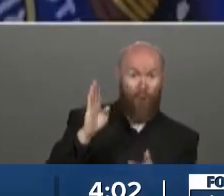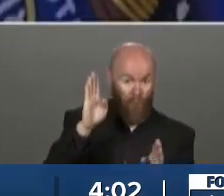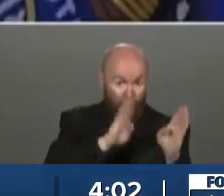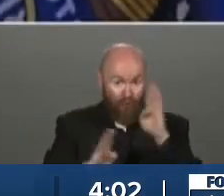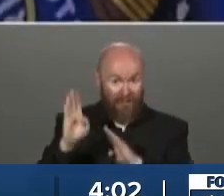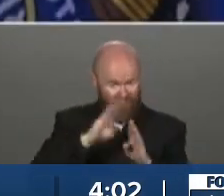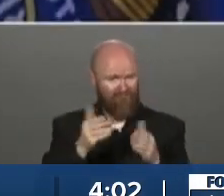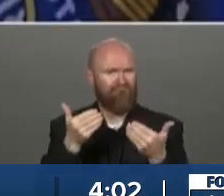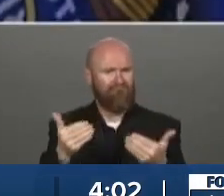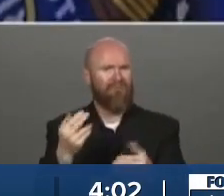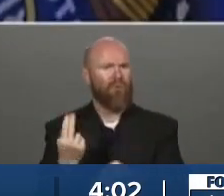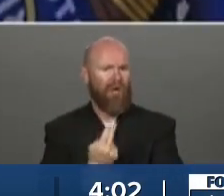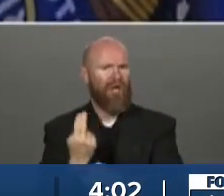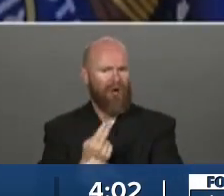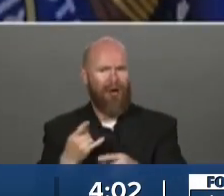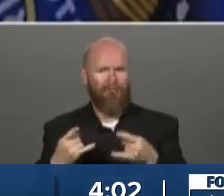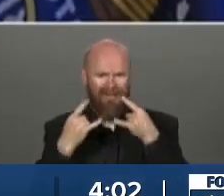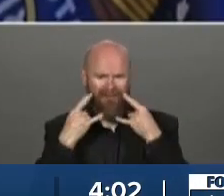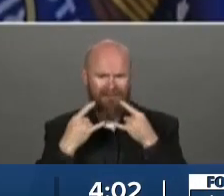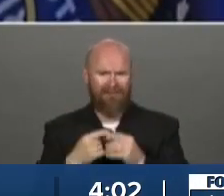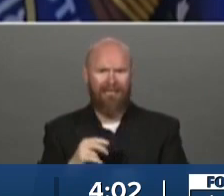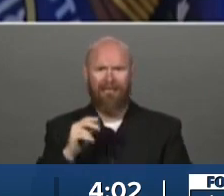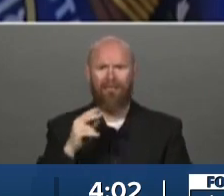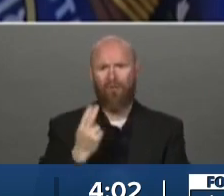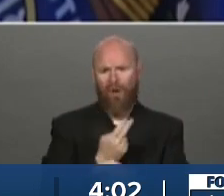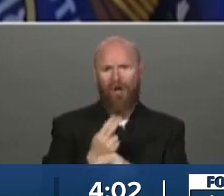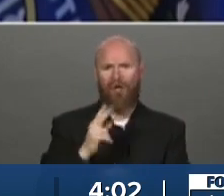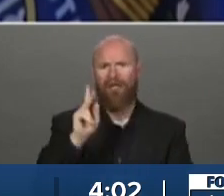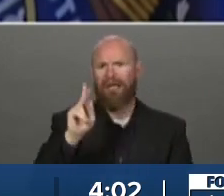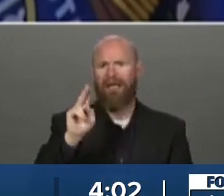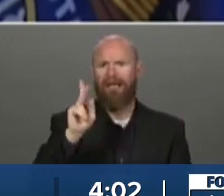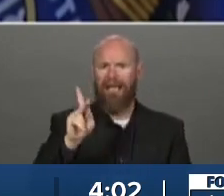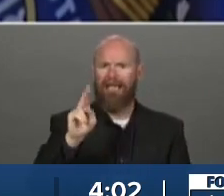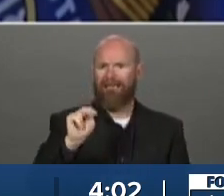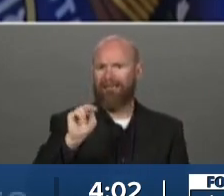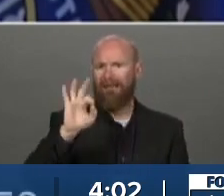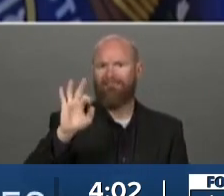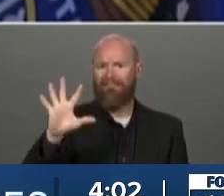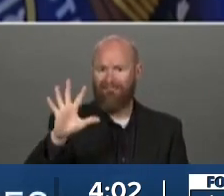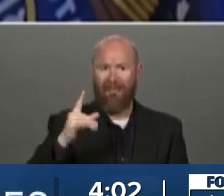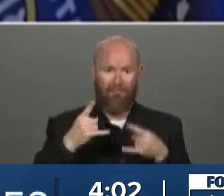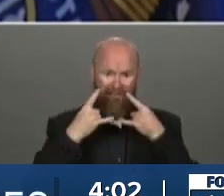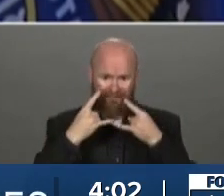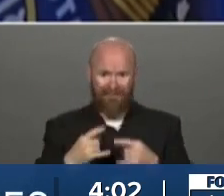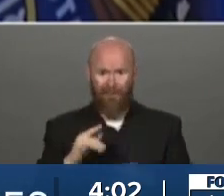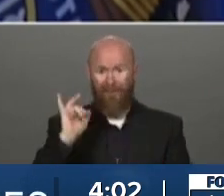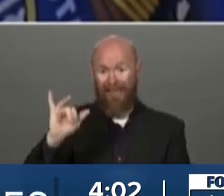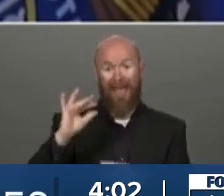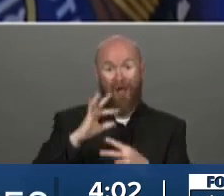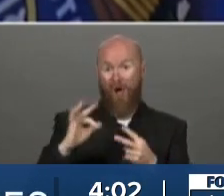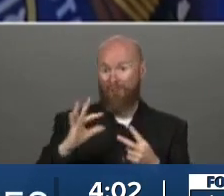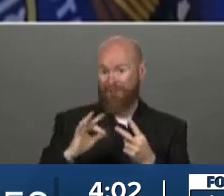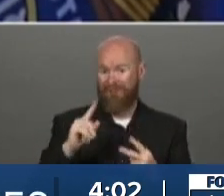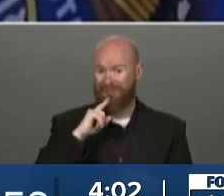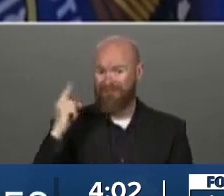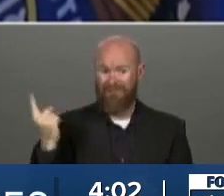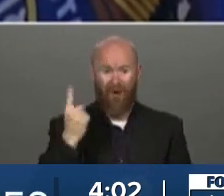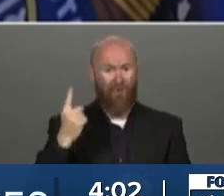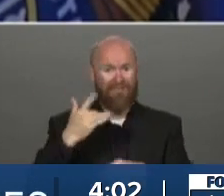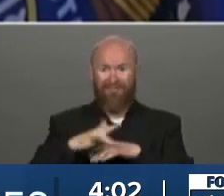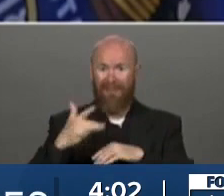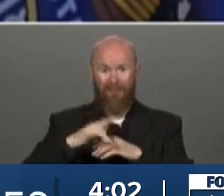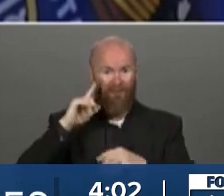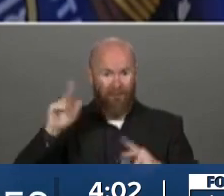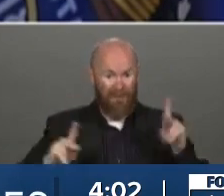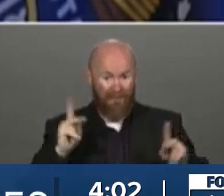a good idea to wear a tight-fitting N95 mask for sure. That option is always available to people. And